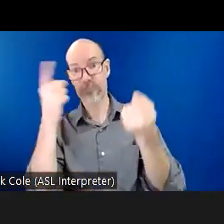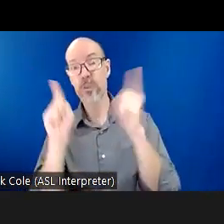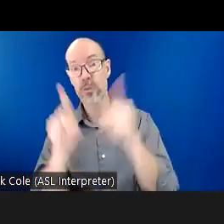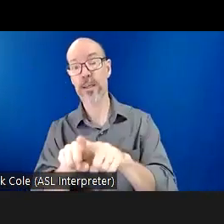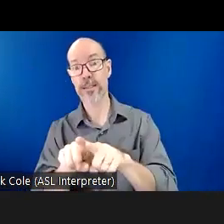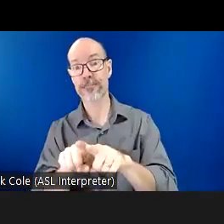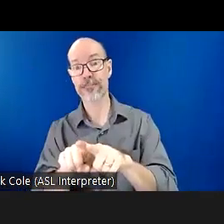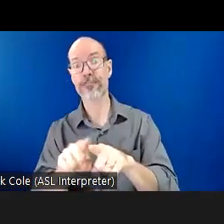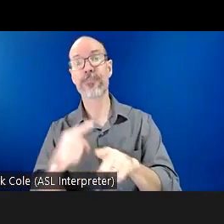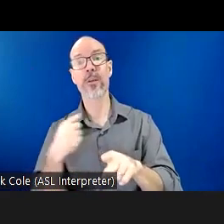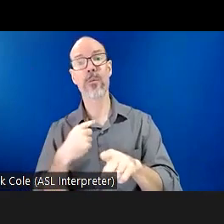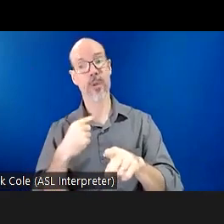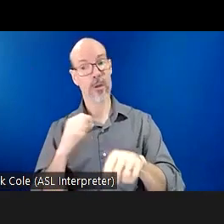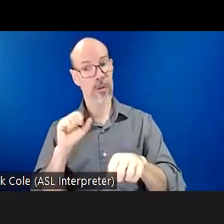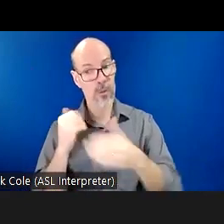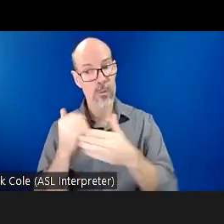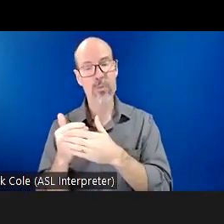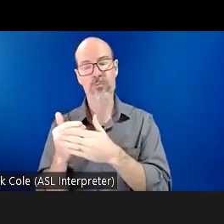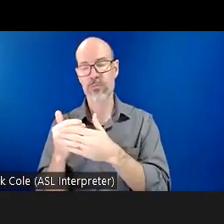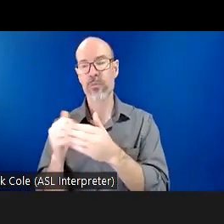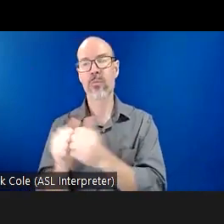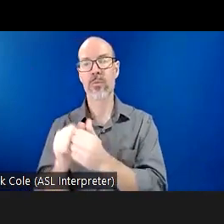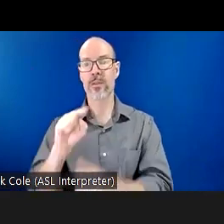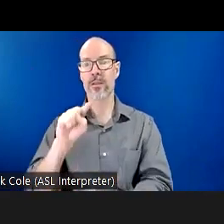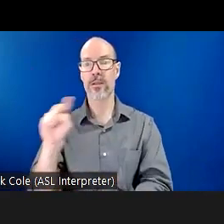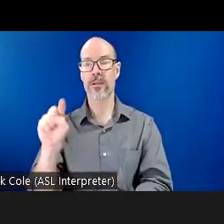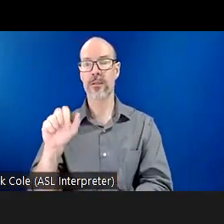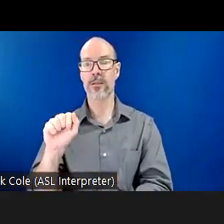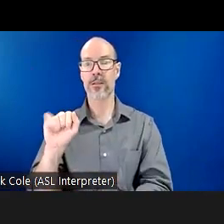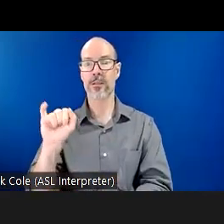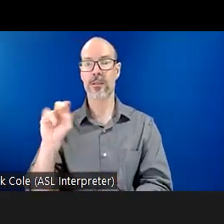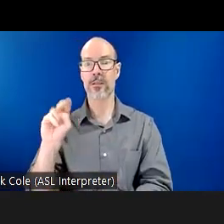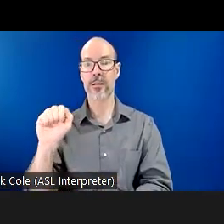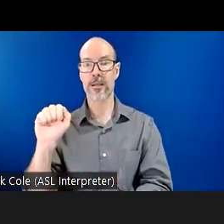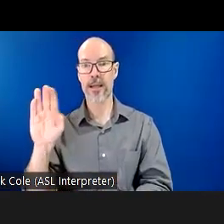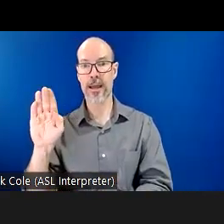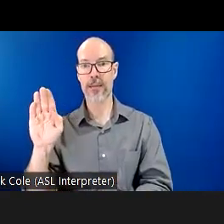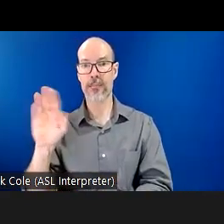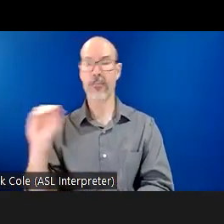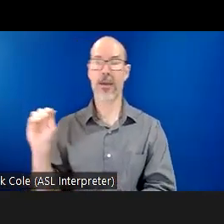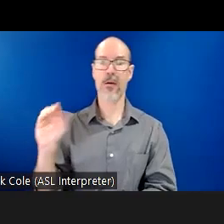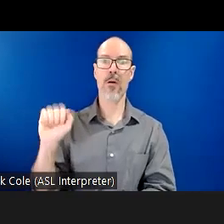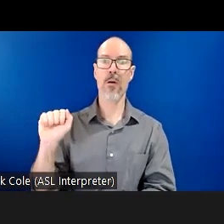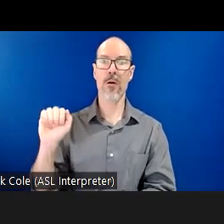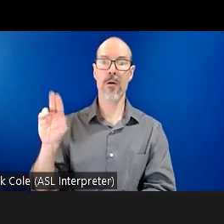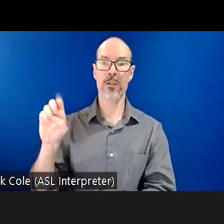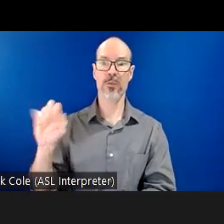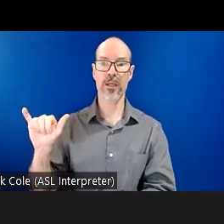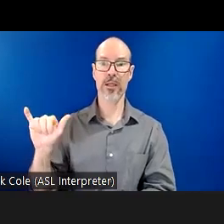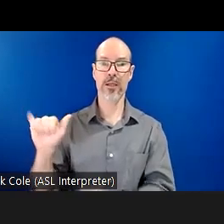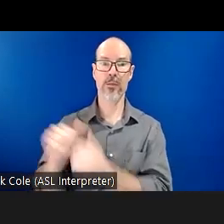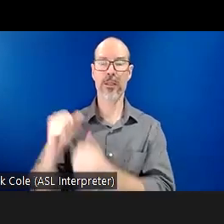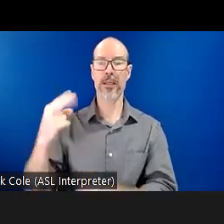Zainab and Audrey of the HEAT team. We're closely watching the outcomes of